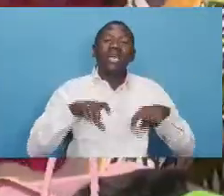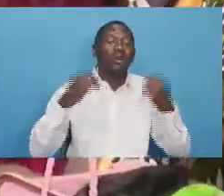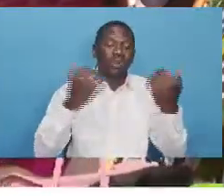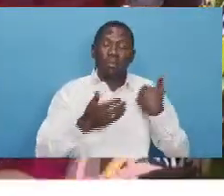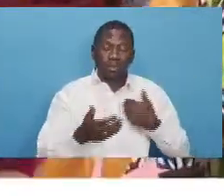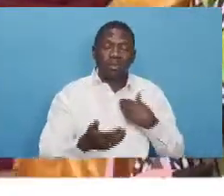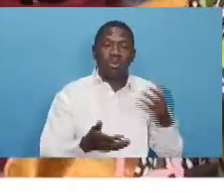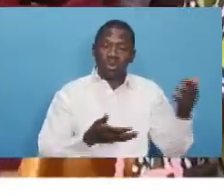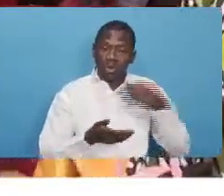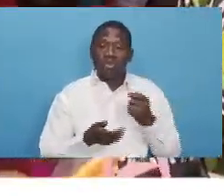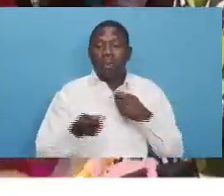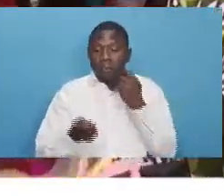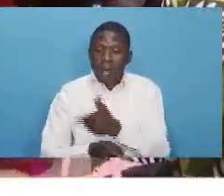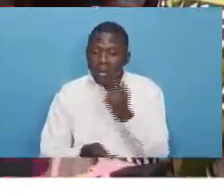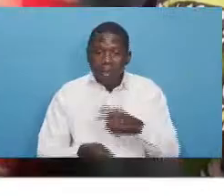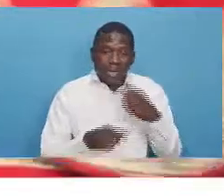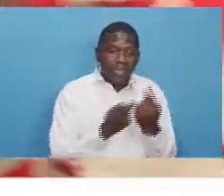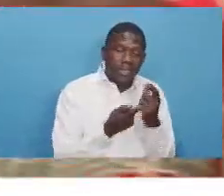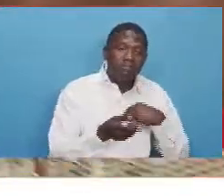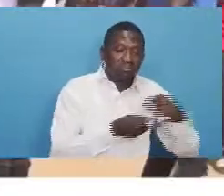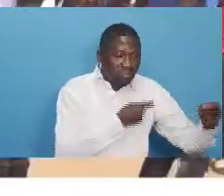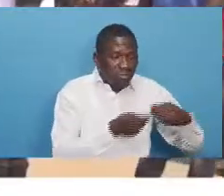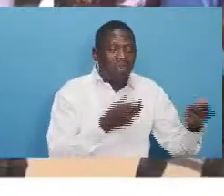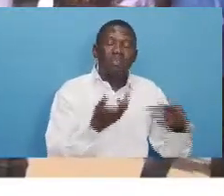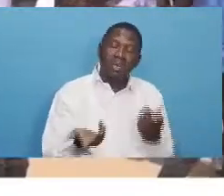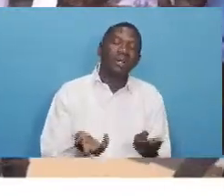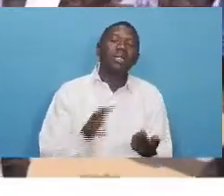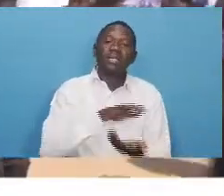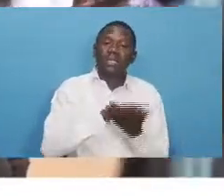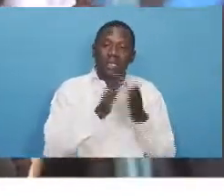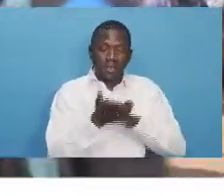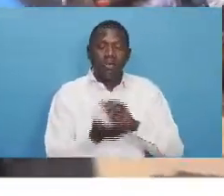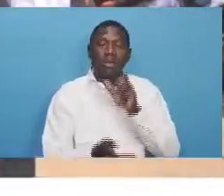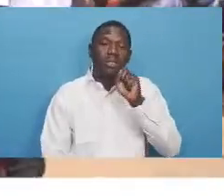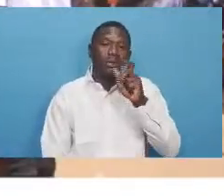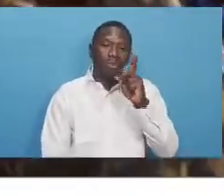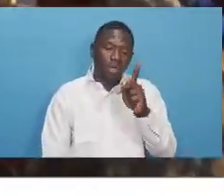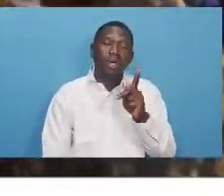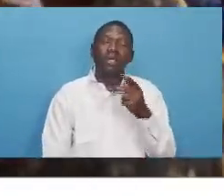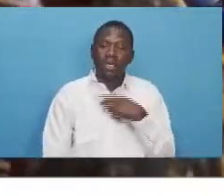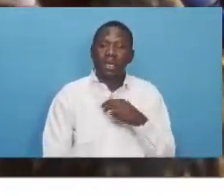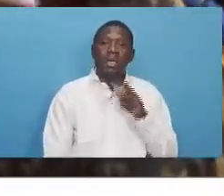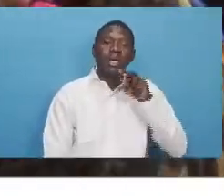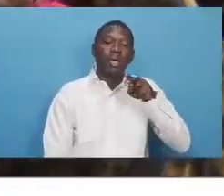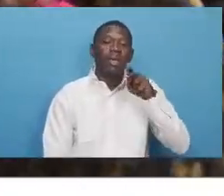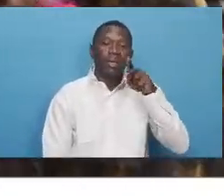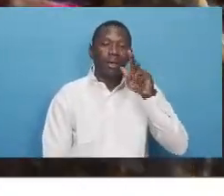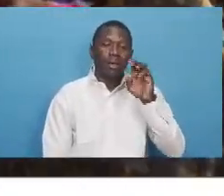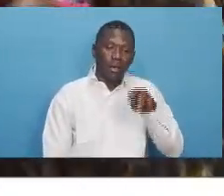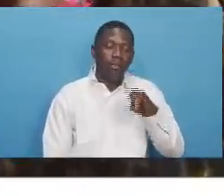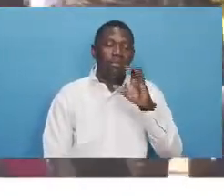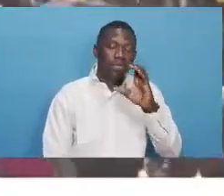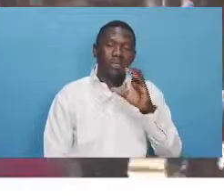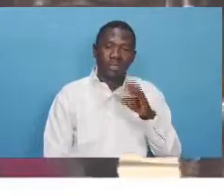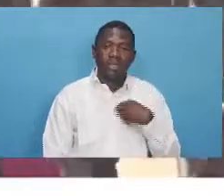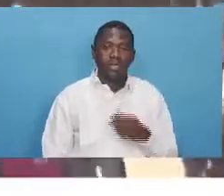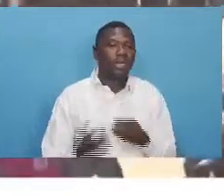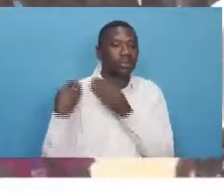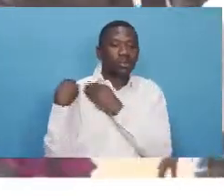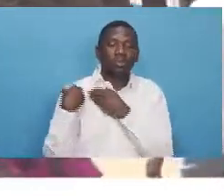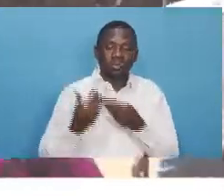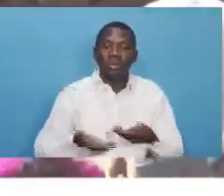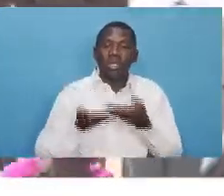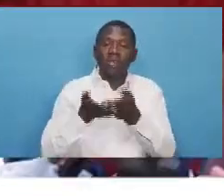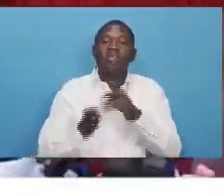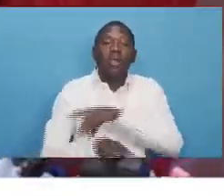friends. At the Serekunda market, the Kanifi Municipal Council is responsible for the allocation of space to vendors to